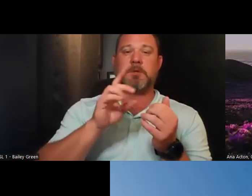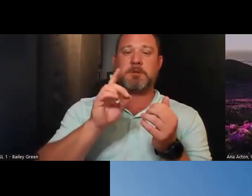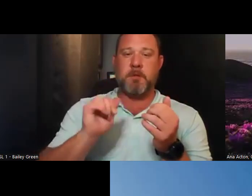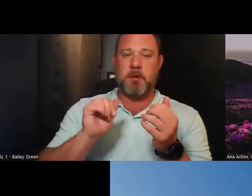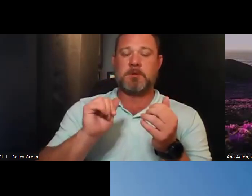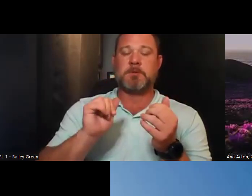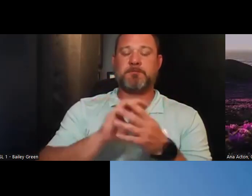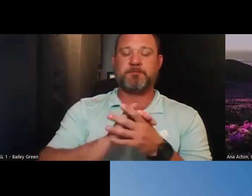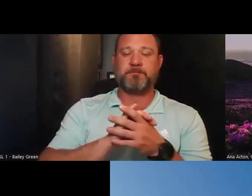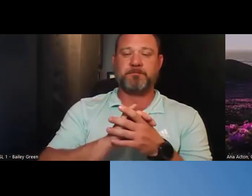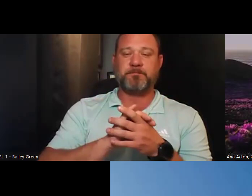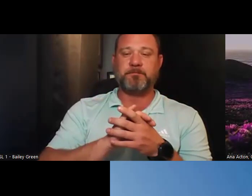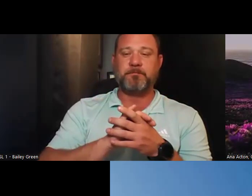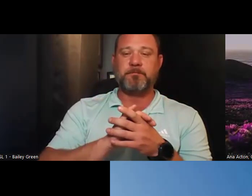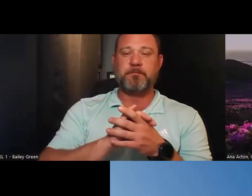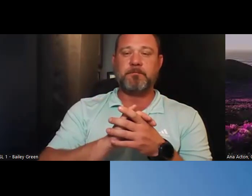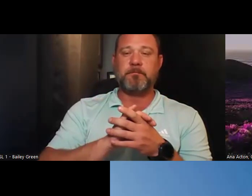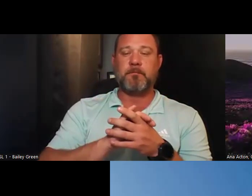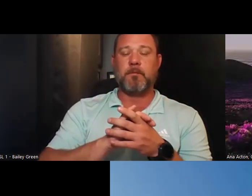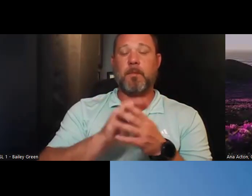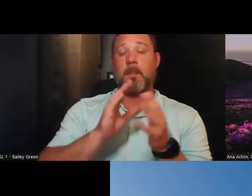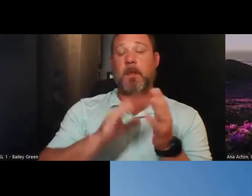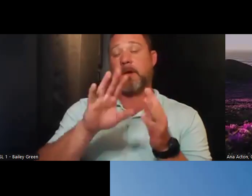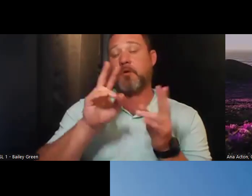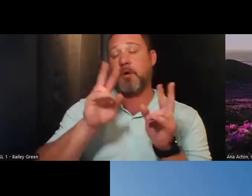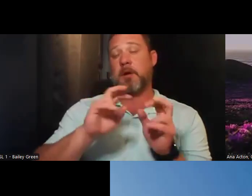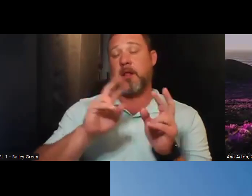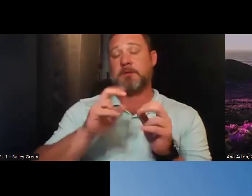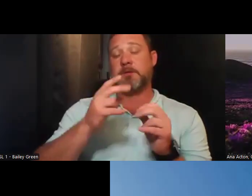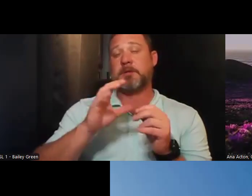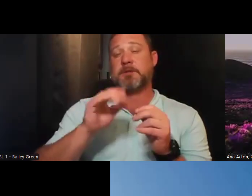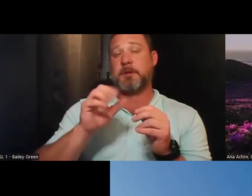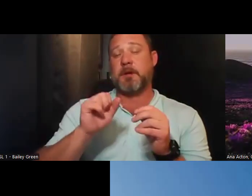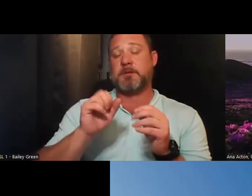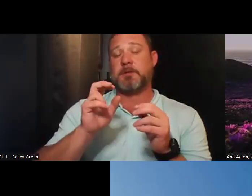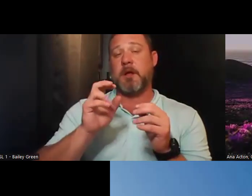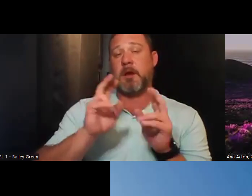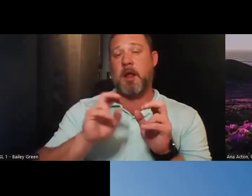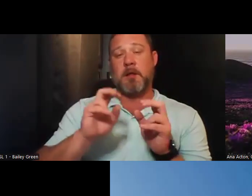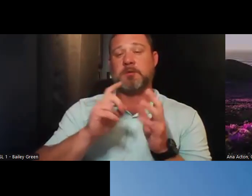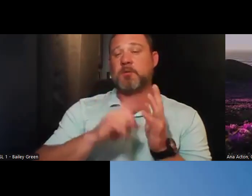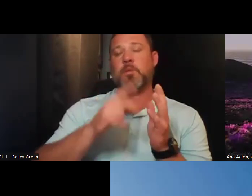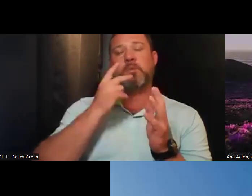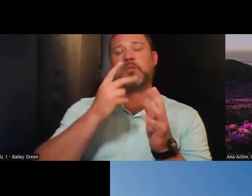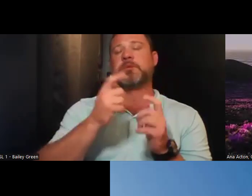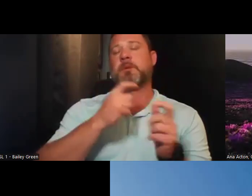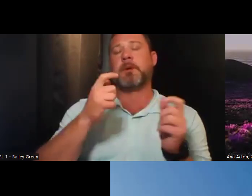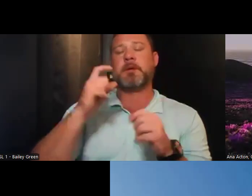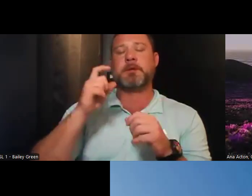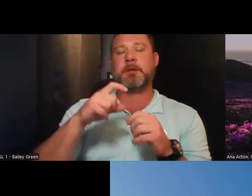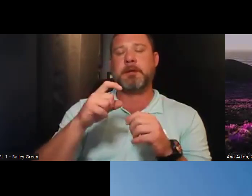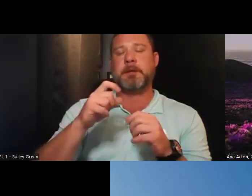disabilities. So based on your analysis of the HCBS Gap Analysis, what do you see as the greatest need